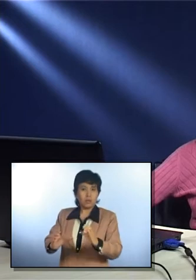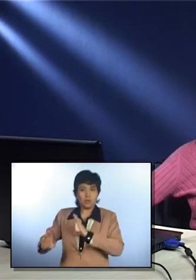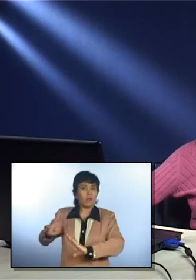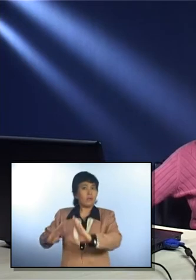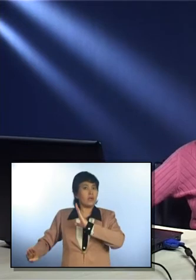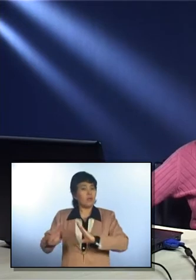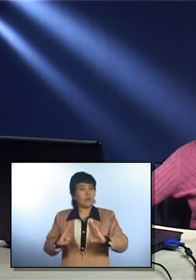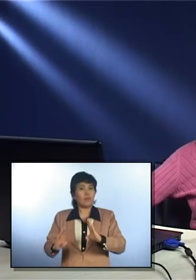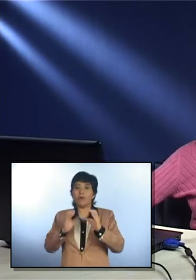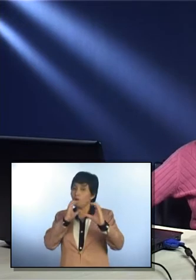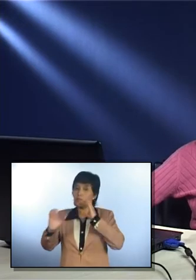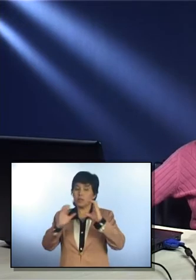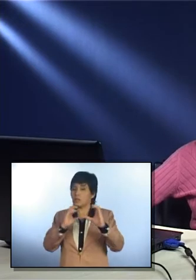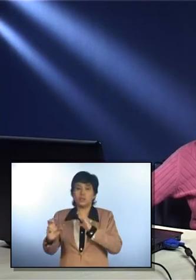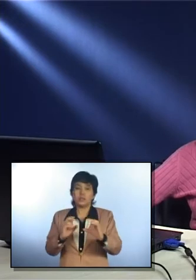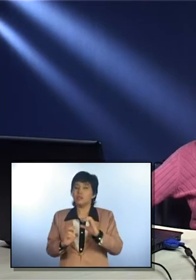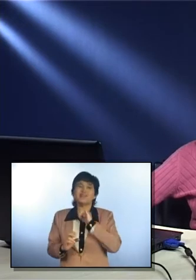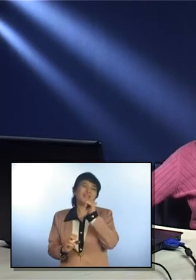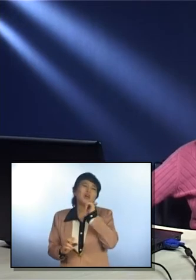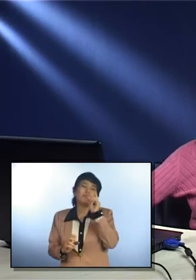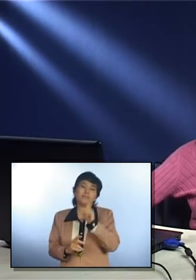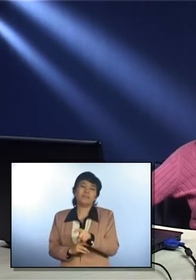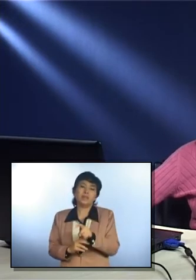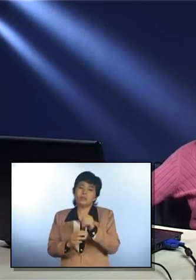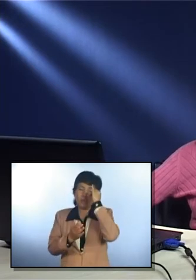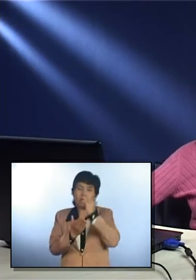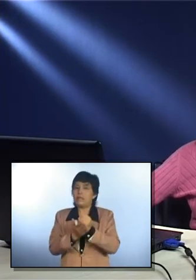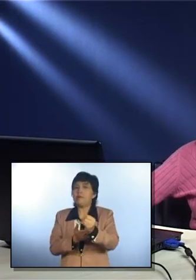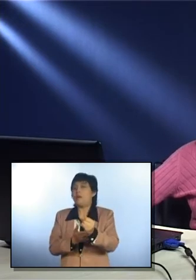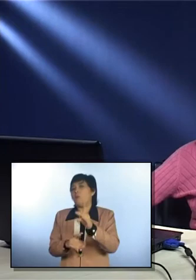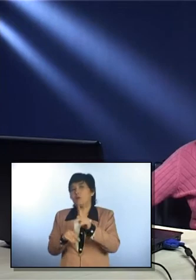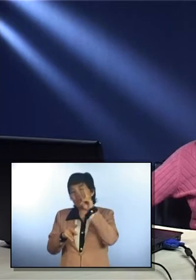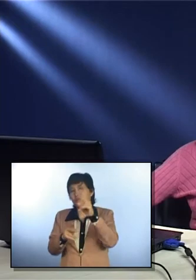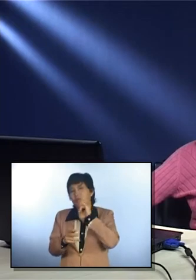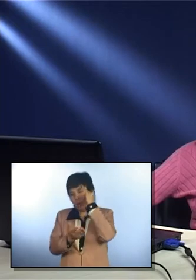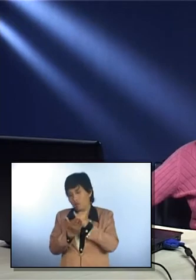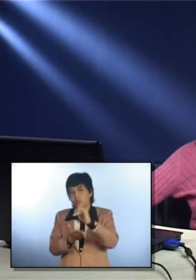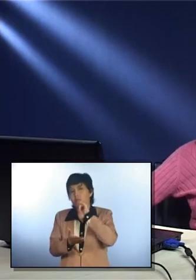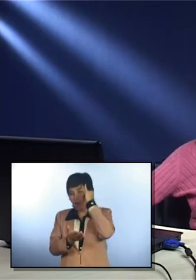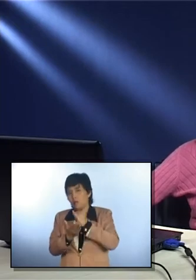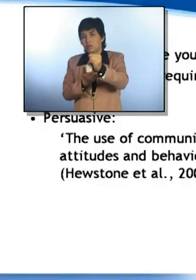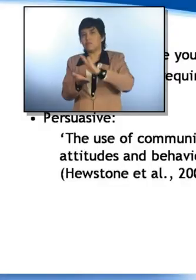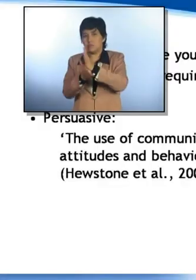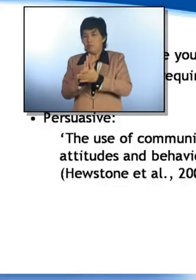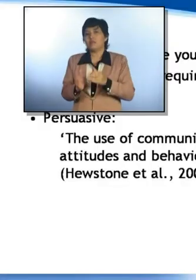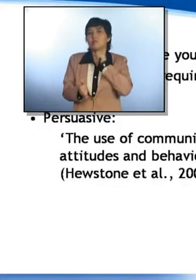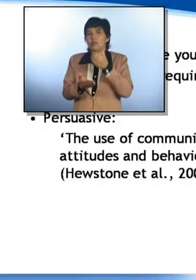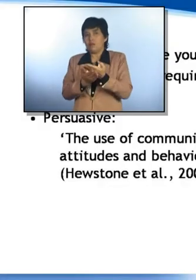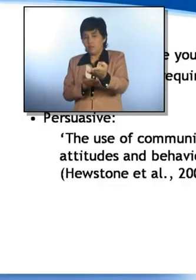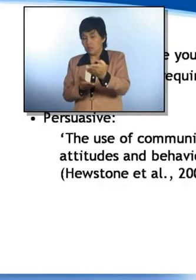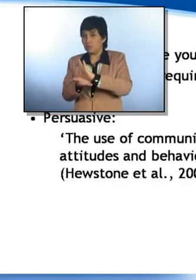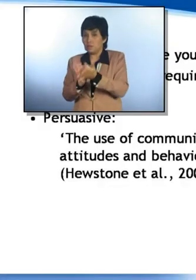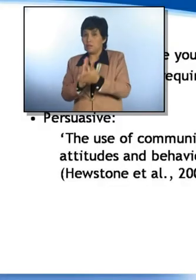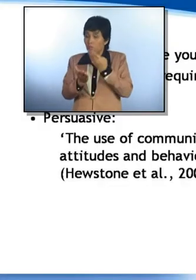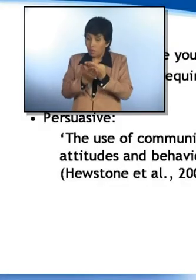behavior, communication is not sincere, people will not buy your words or buy your product at all. To change